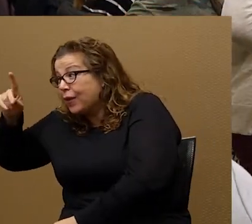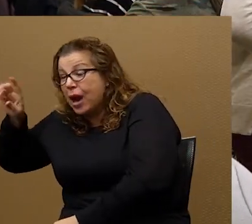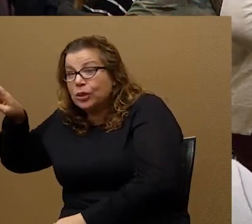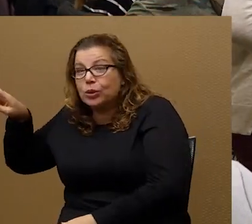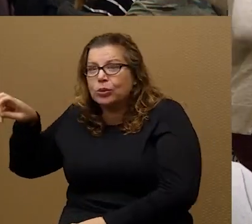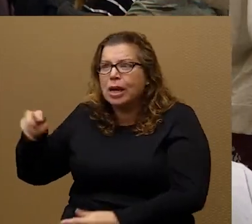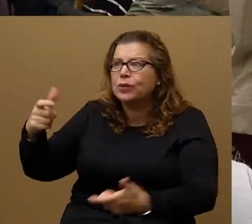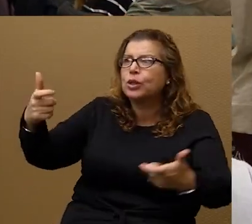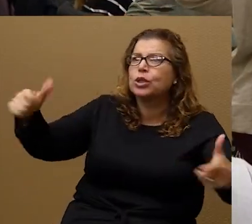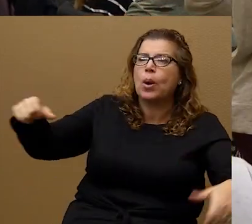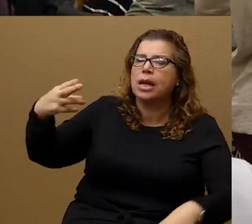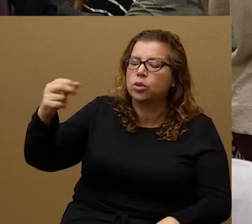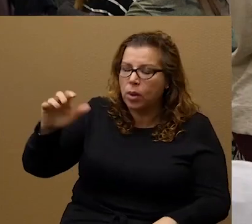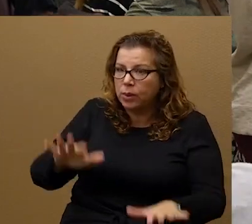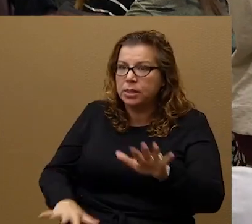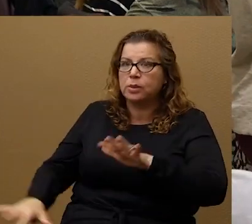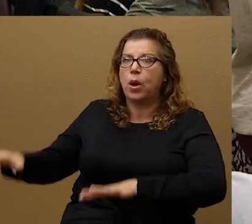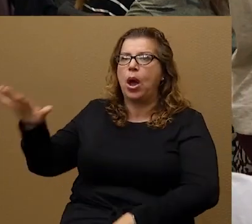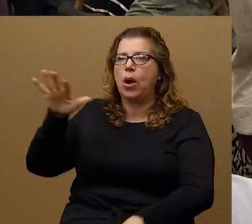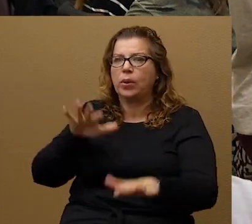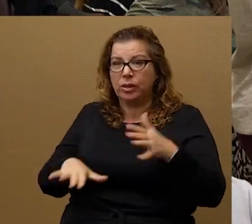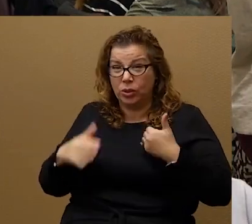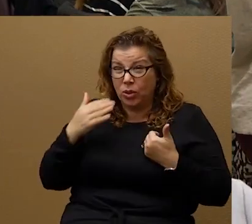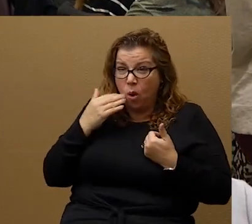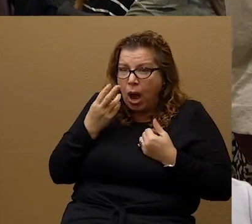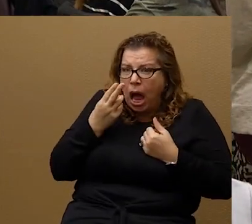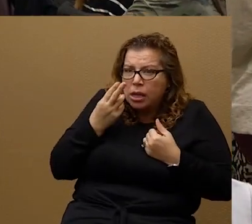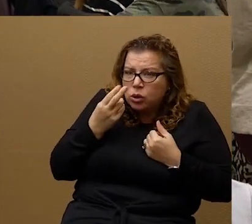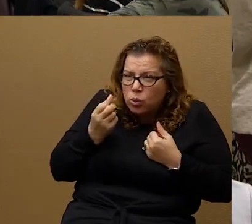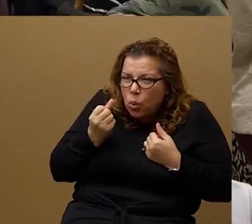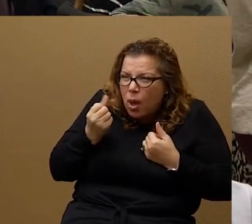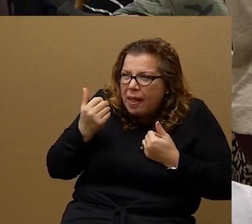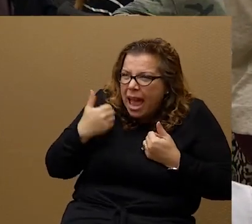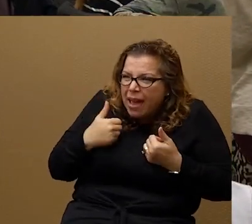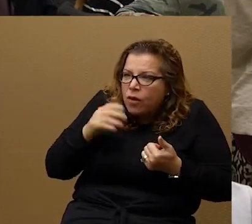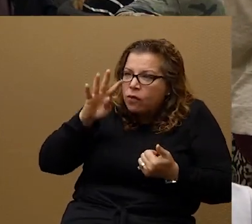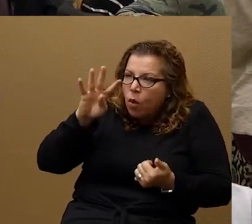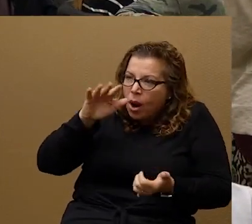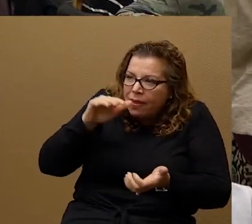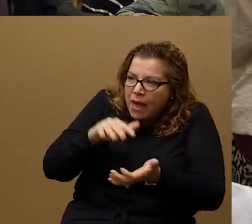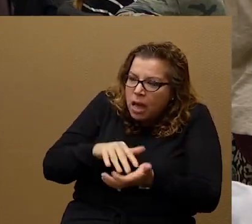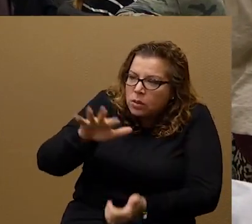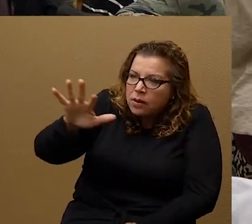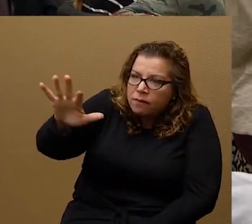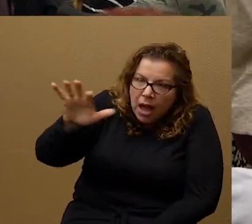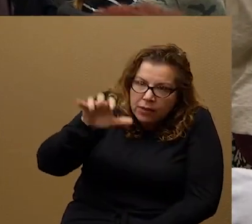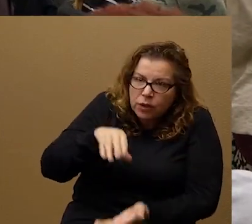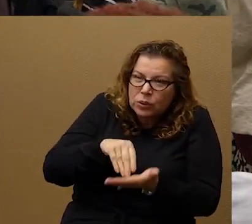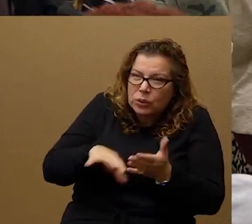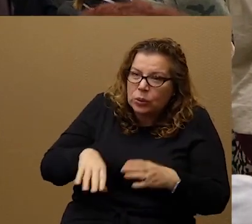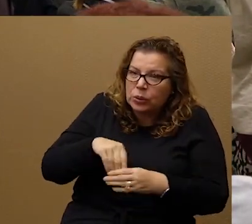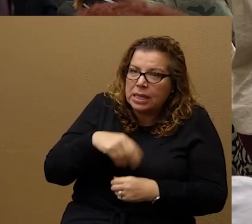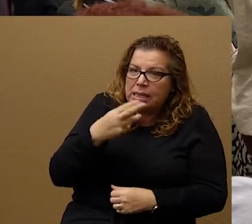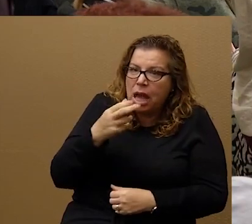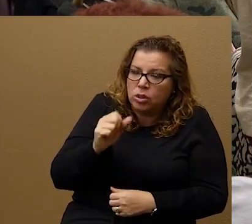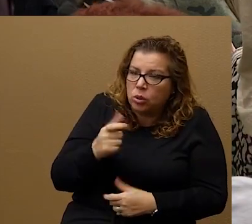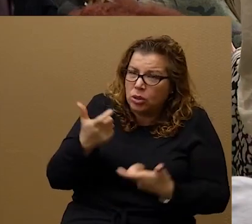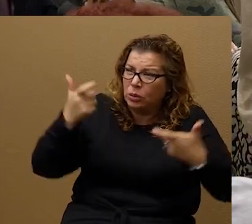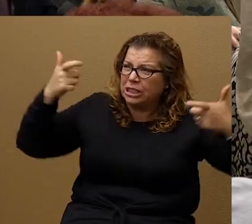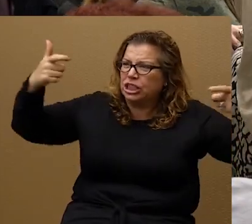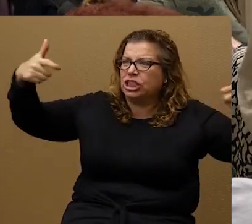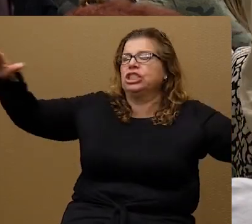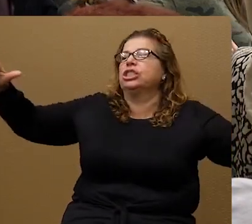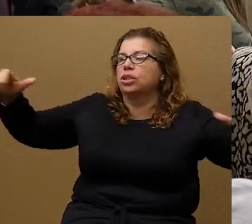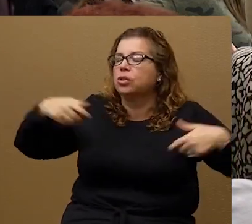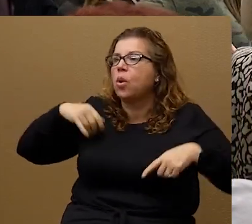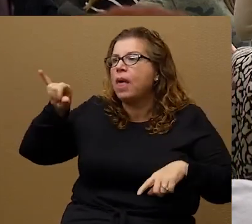high school. Noisy high school. Yeah, because he went to a high school with 4,500 students. So,